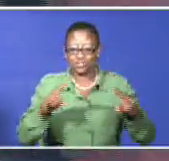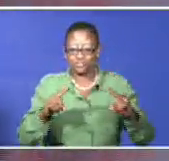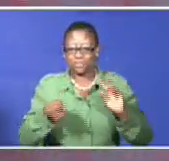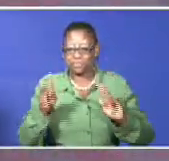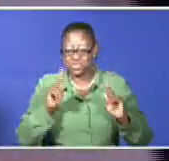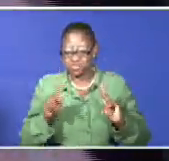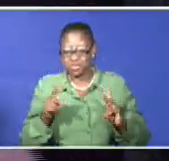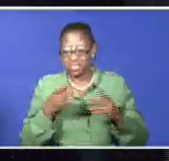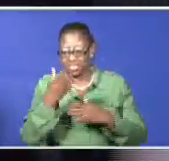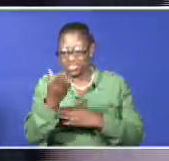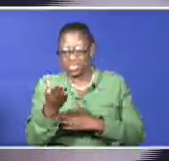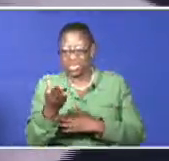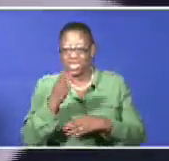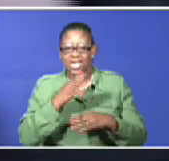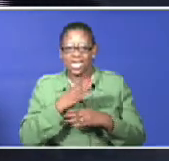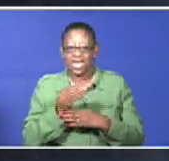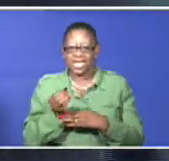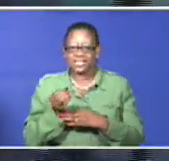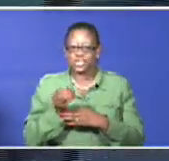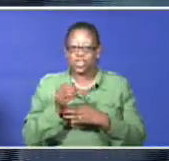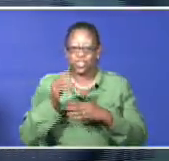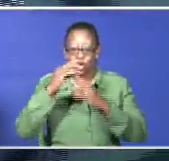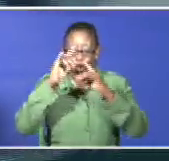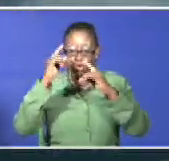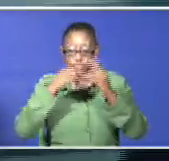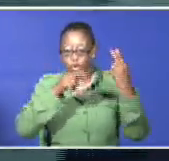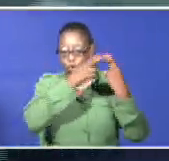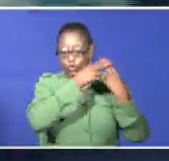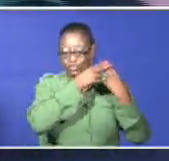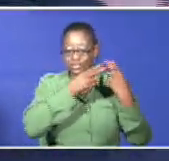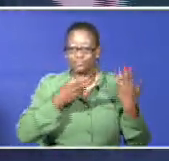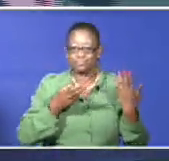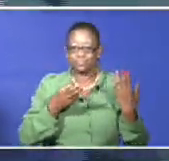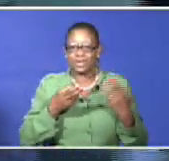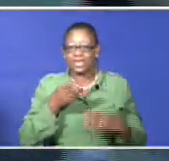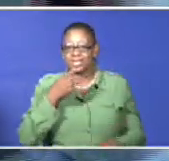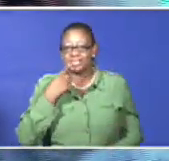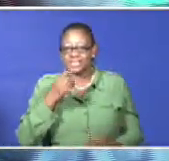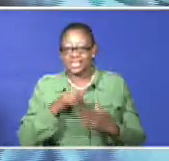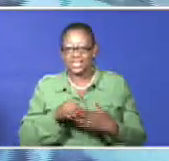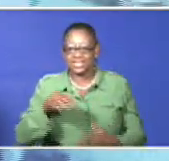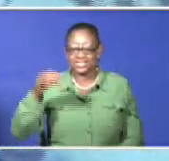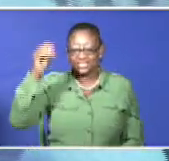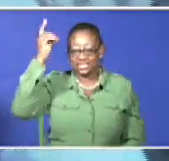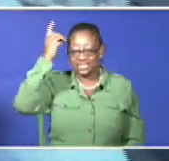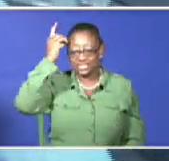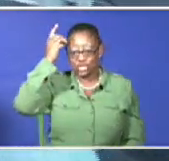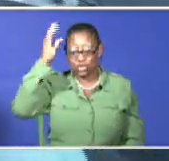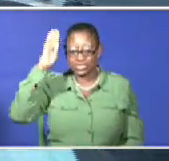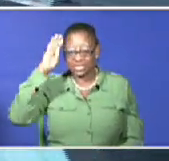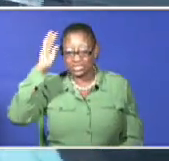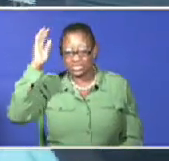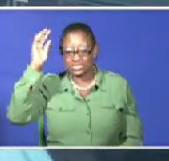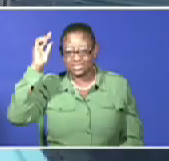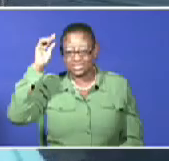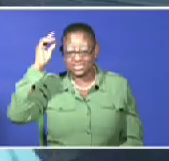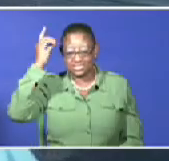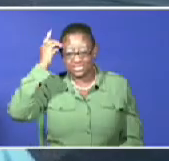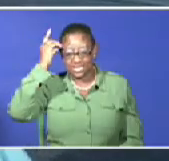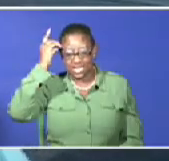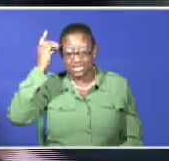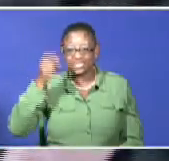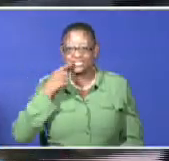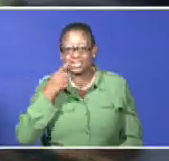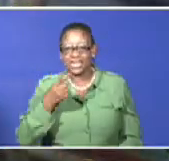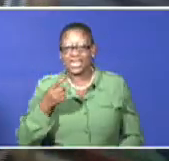international guests at the Bisha Hotel in Toronto. Minister of Tourism, the Honorable Dionisio de Aguilar, says he is thrilled to be lifting the